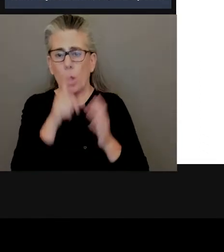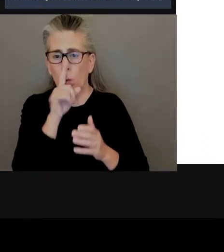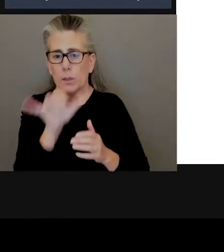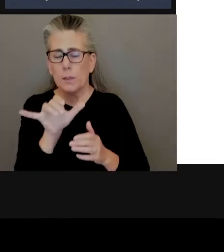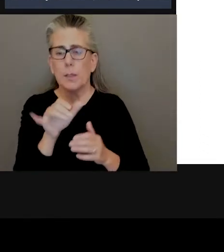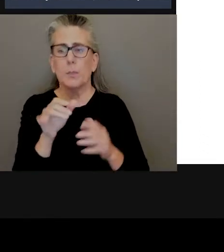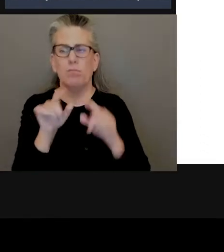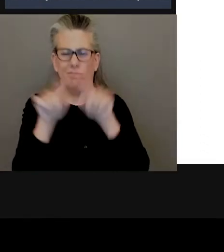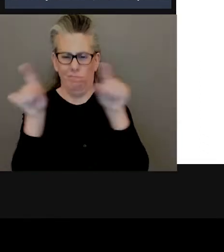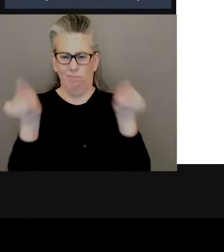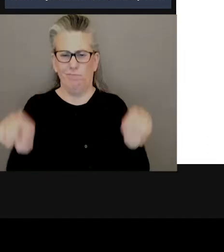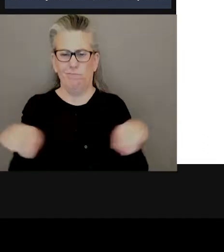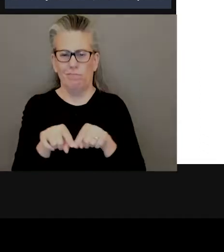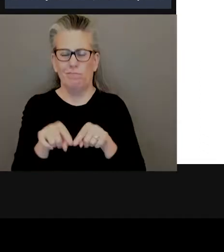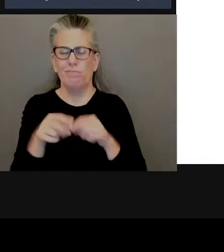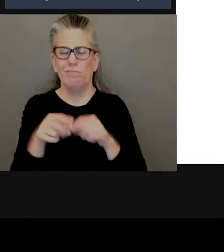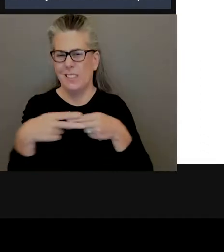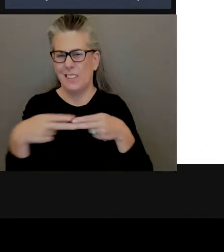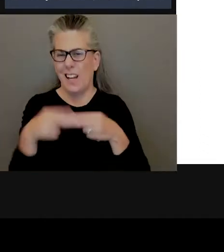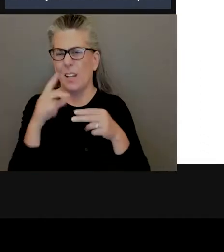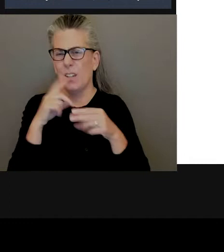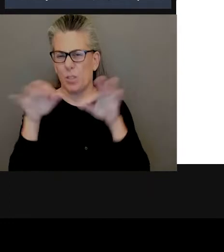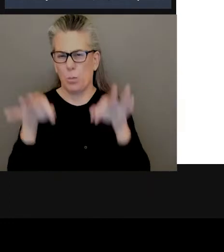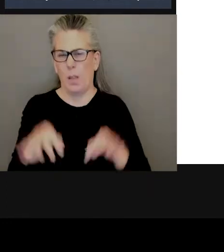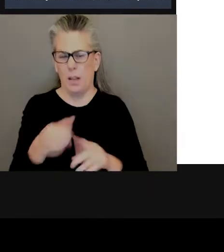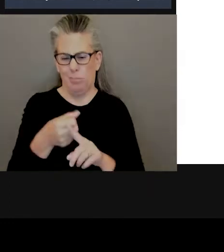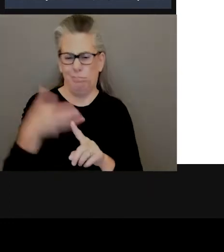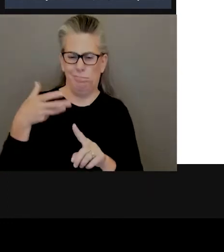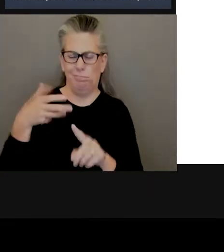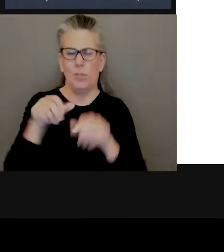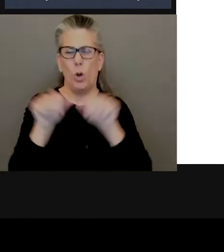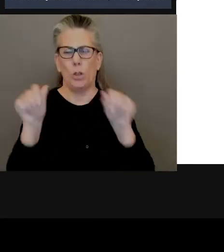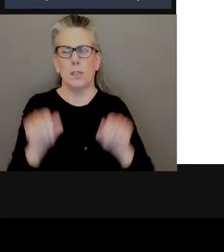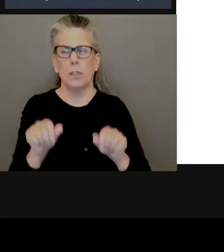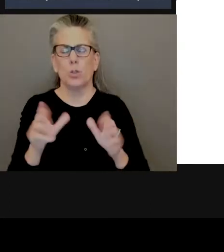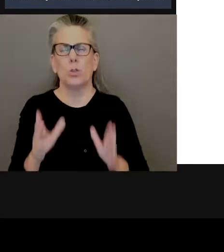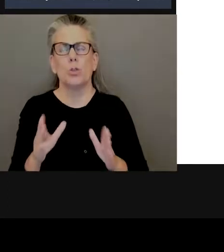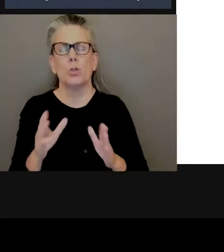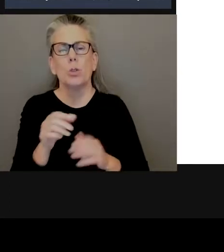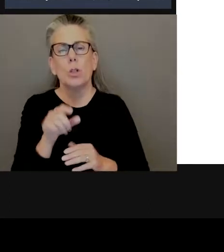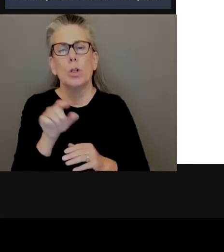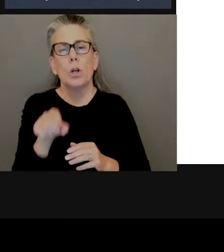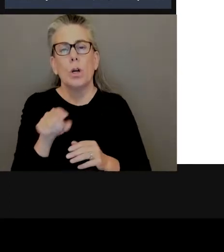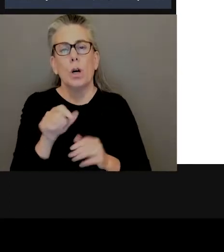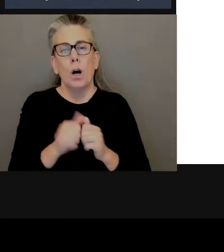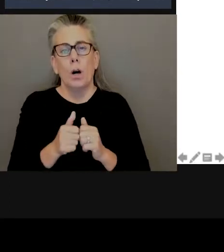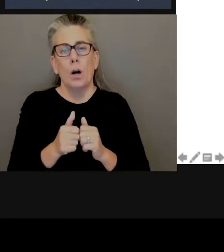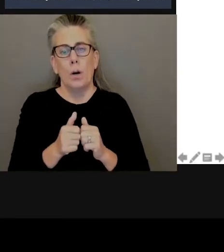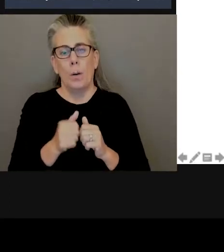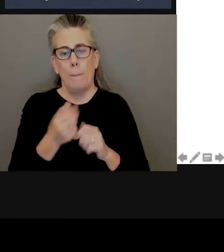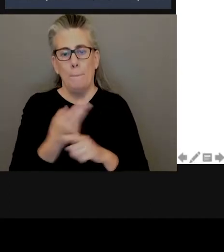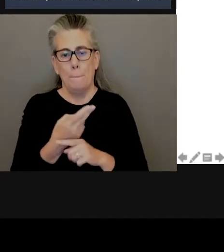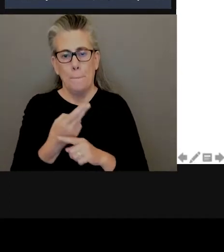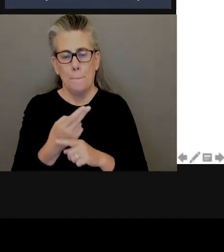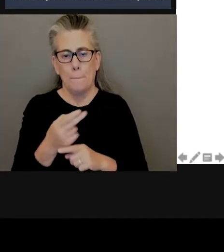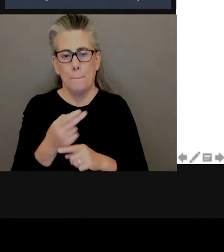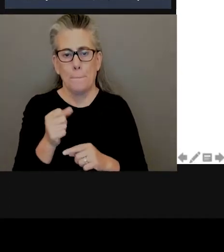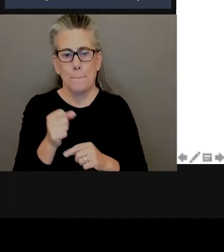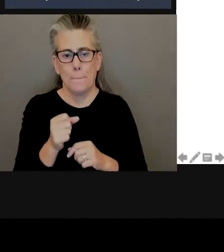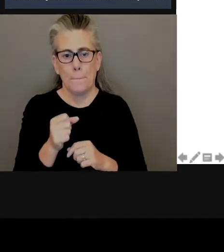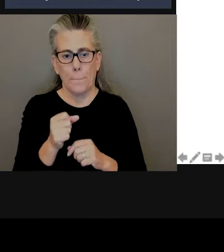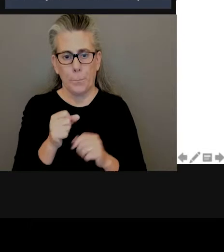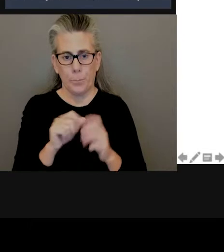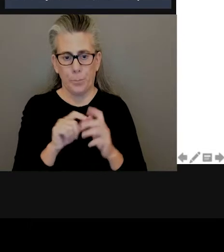architecture slide to basically explain how the user is authenticated with TLS using AWS Cognito. Now, starting from the